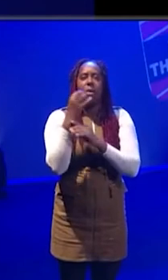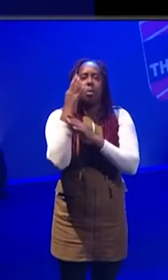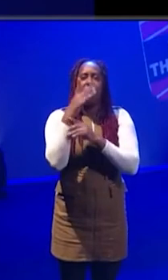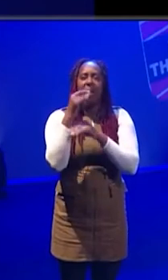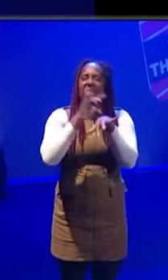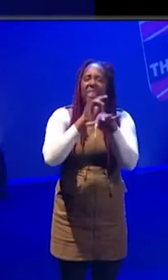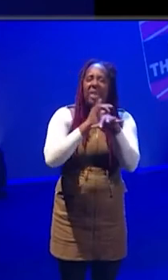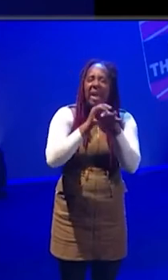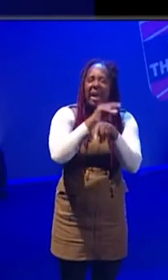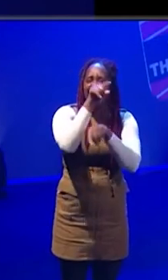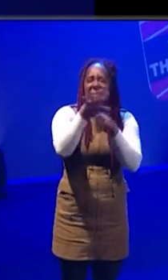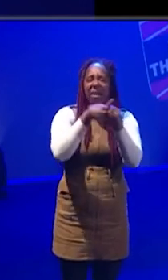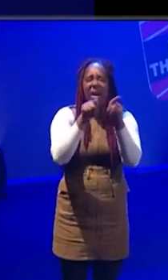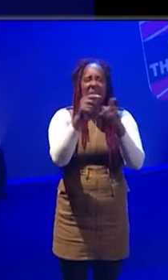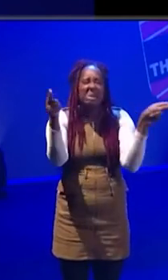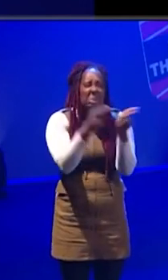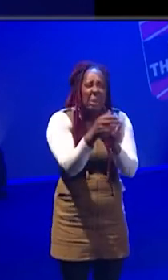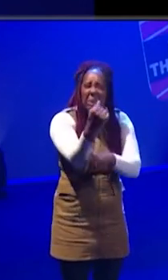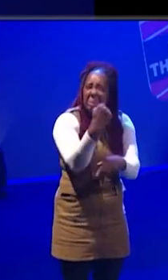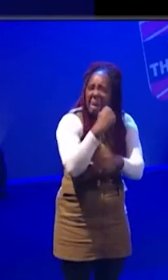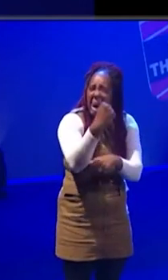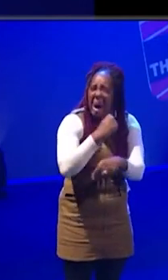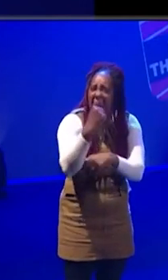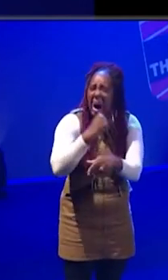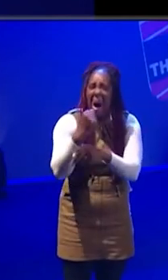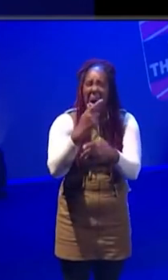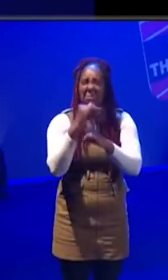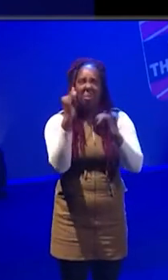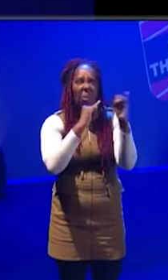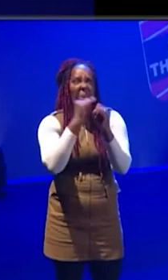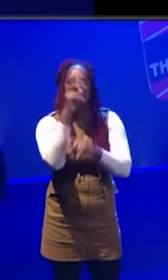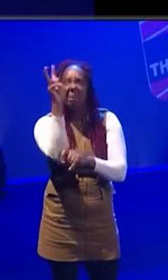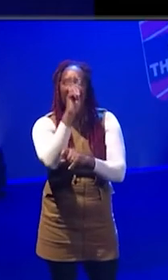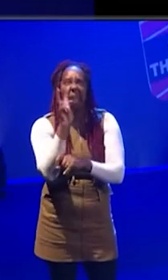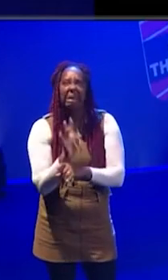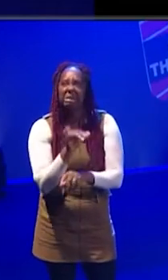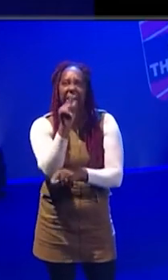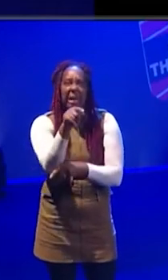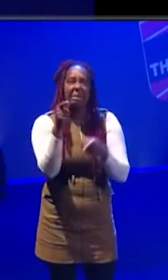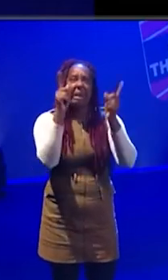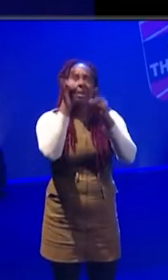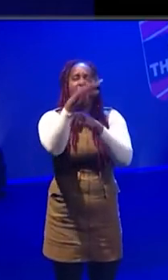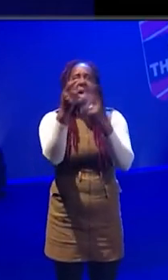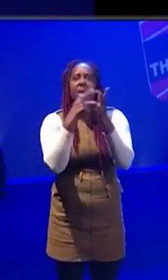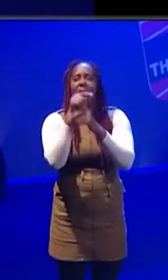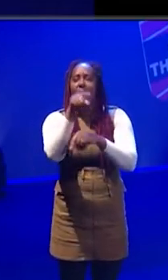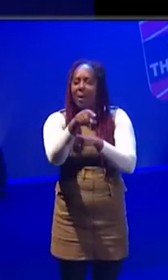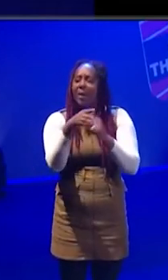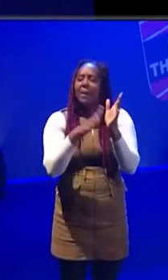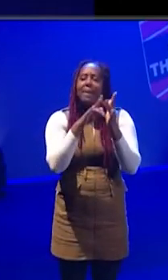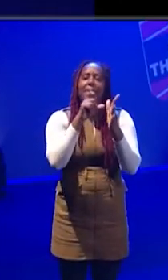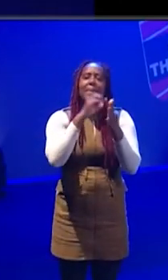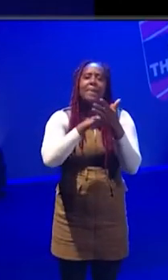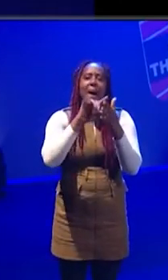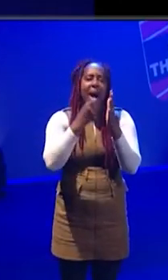somewhere in Cannington. Tiny Little Pub, Dodgy Electrics, directed by Michael Longhurst, artistic director now of